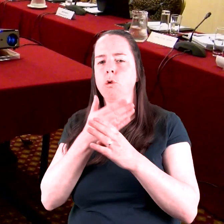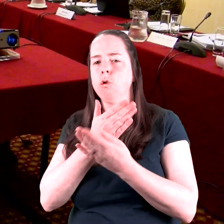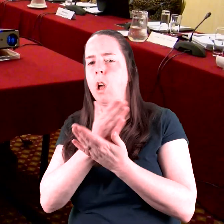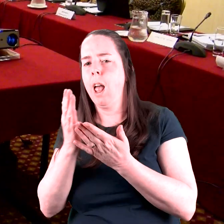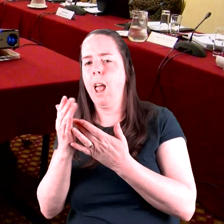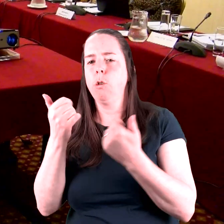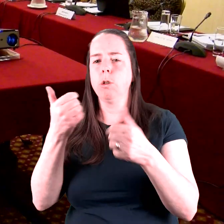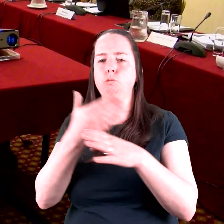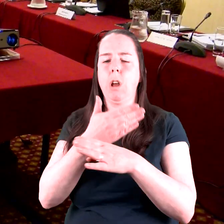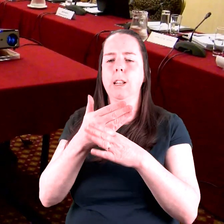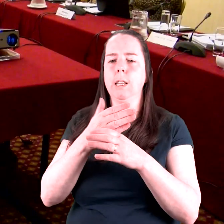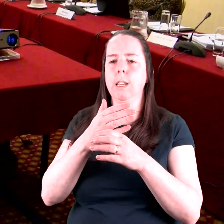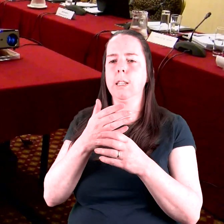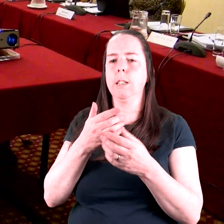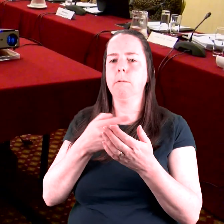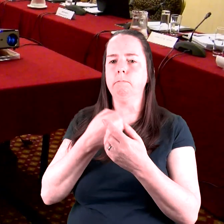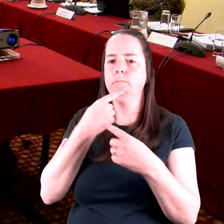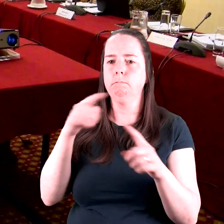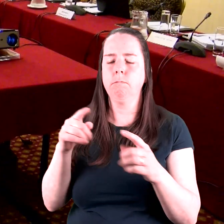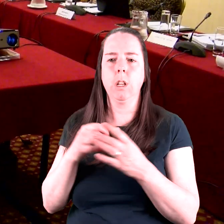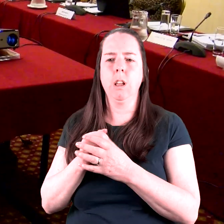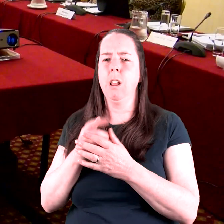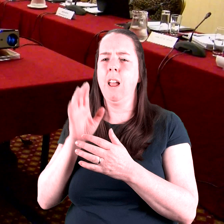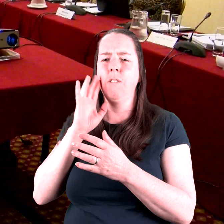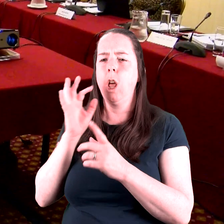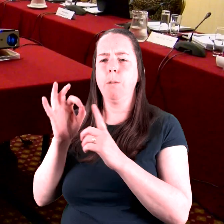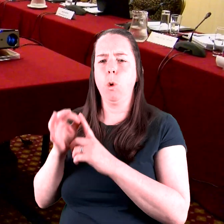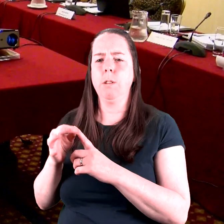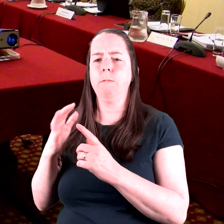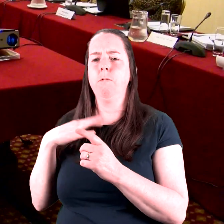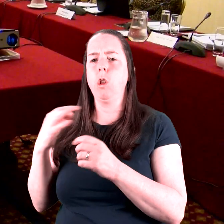that good practice across. I think in future years, I haven't heard the